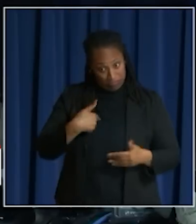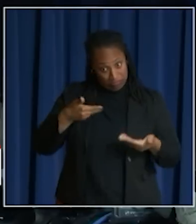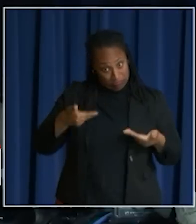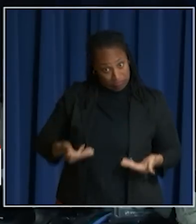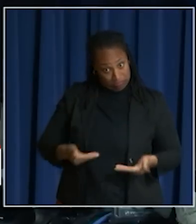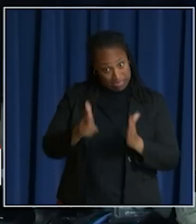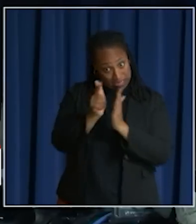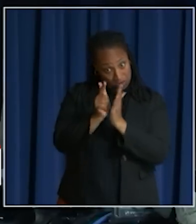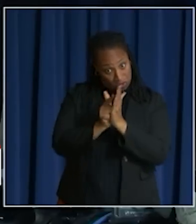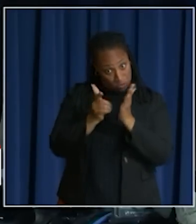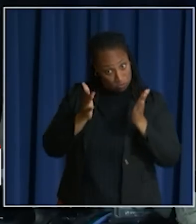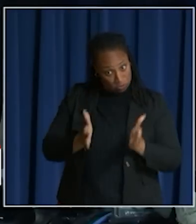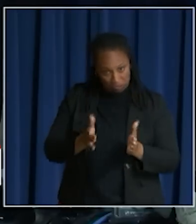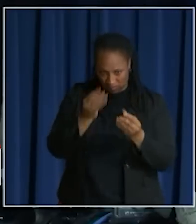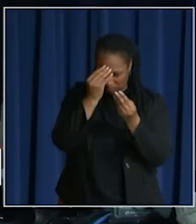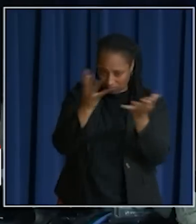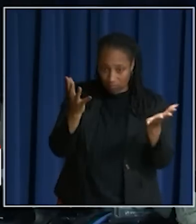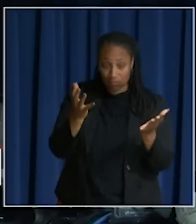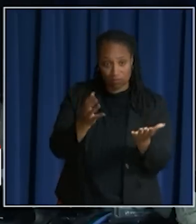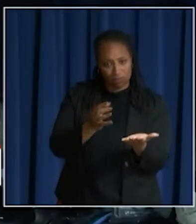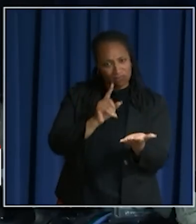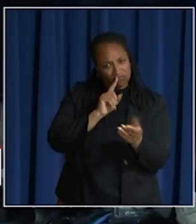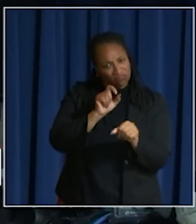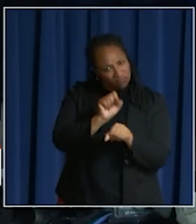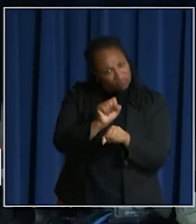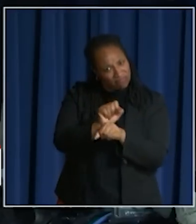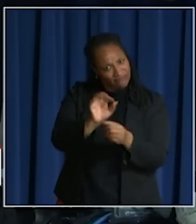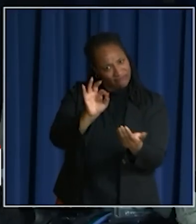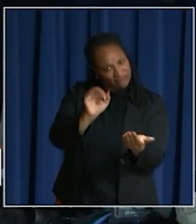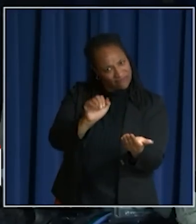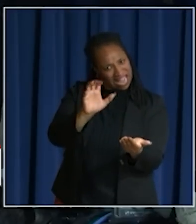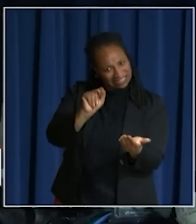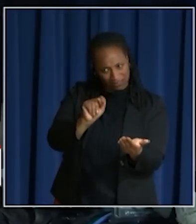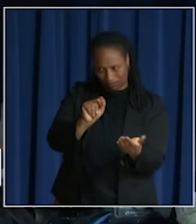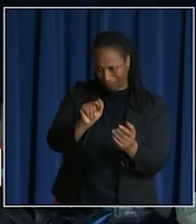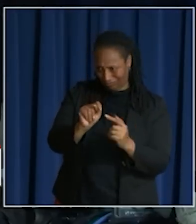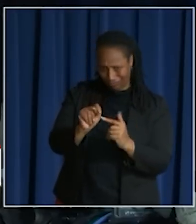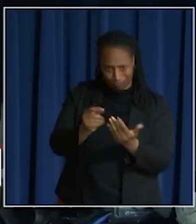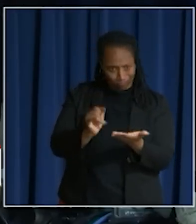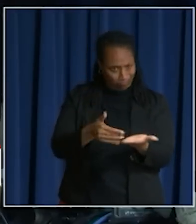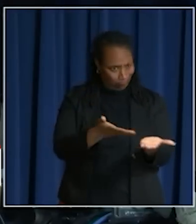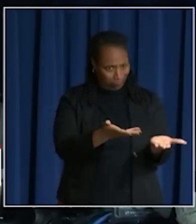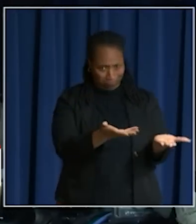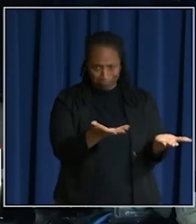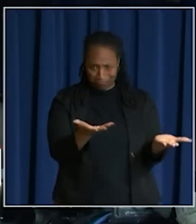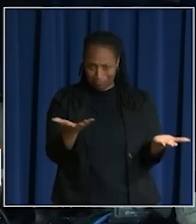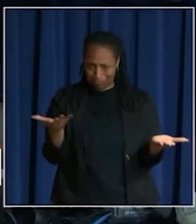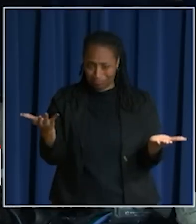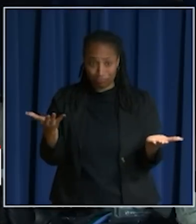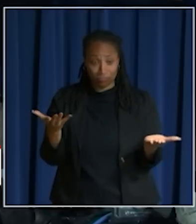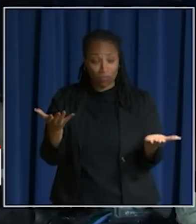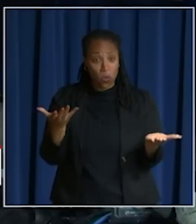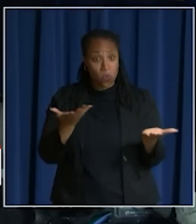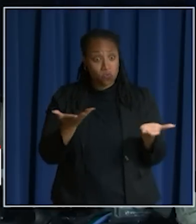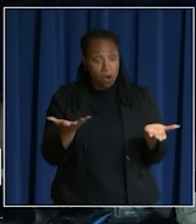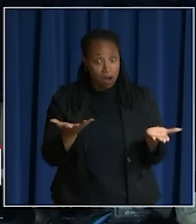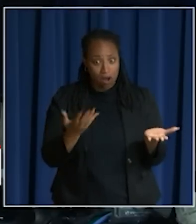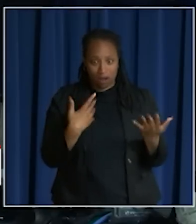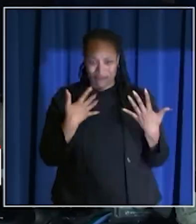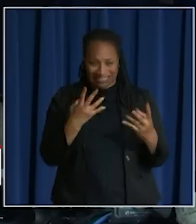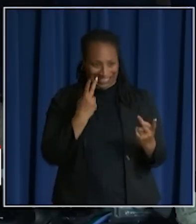fact. And so, but we've seen them move, I think, active military